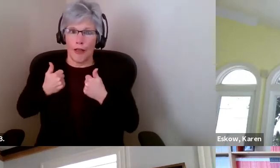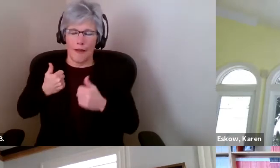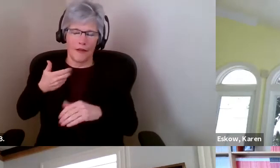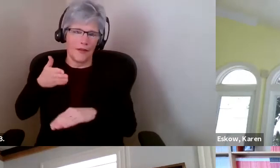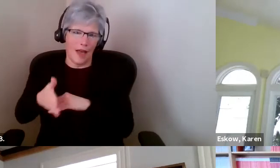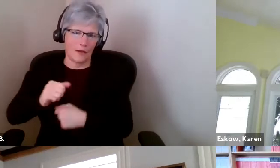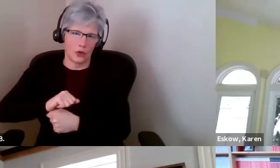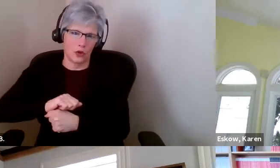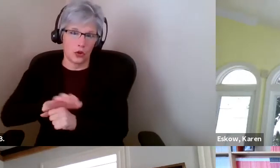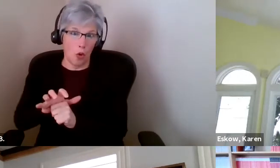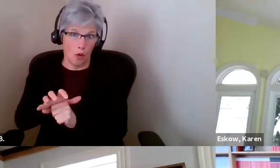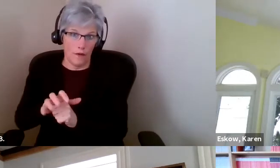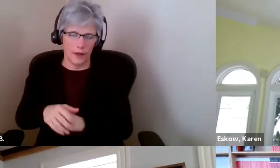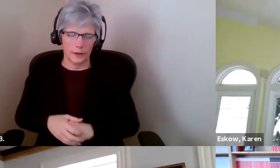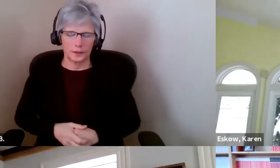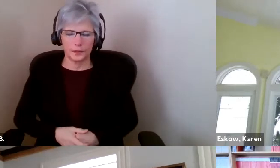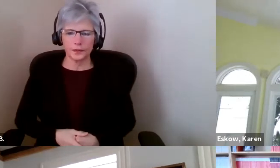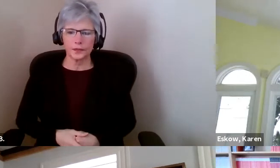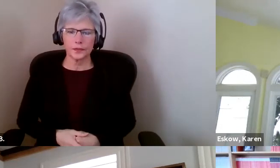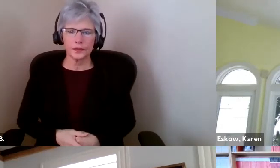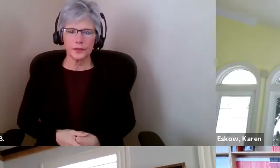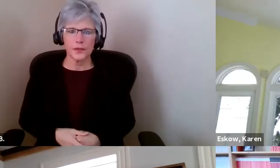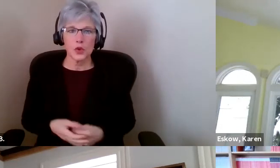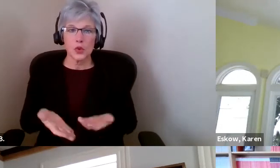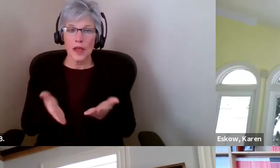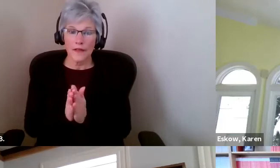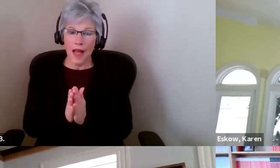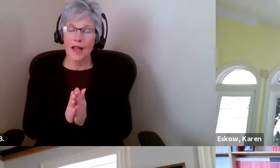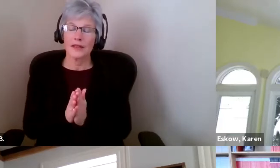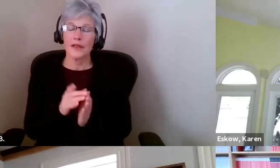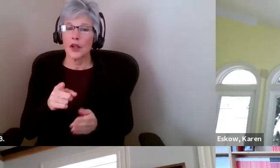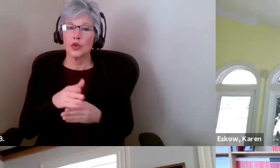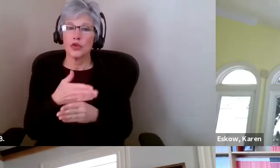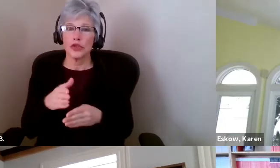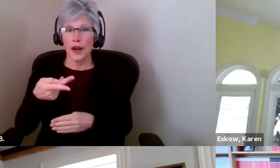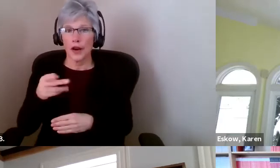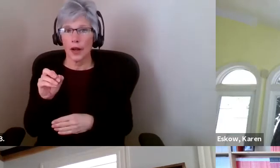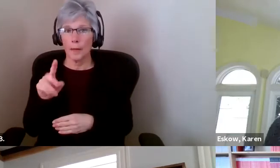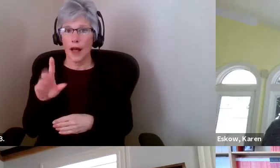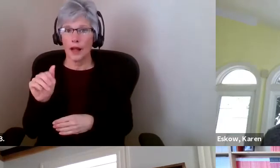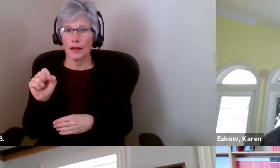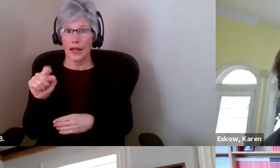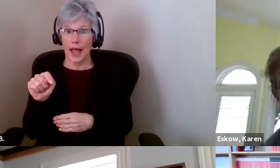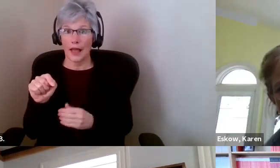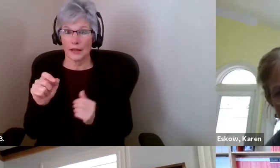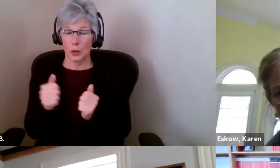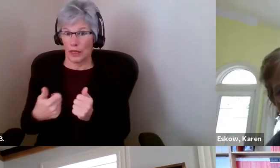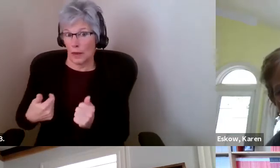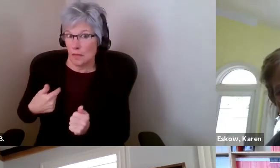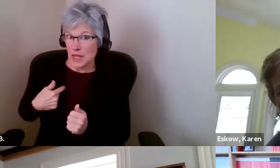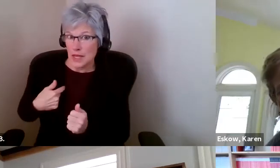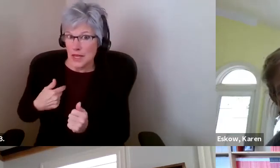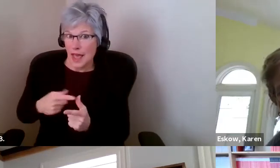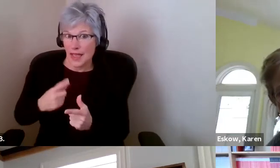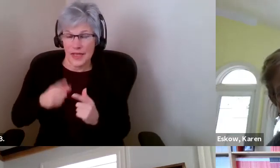I've asked is that you share a podcast with me and then I'll reshare them so others can listen to them. I'm